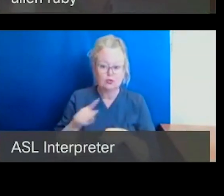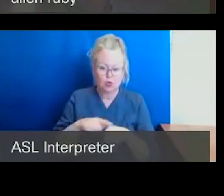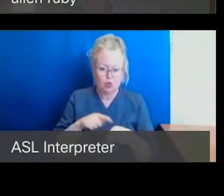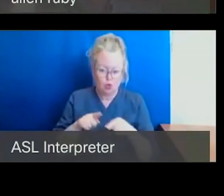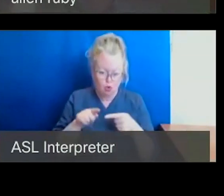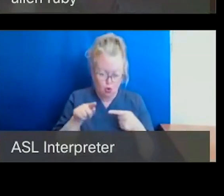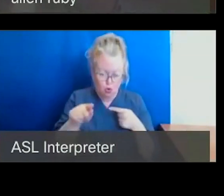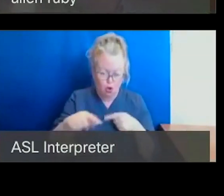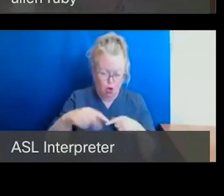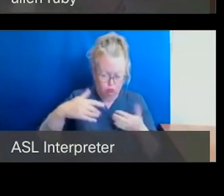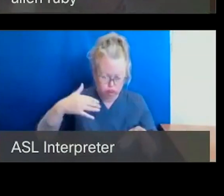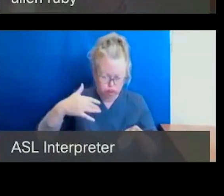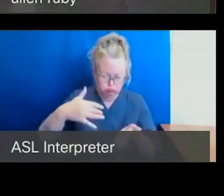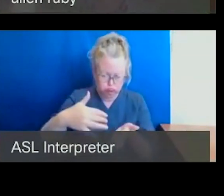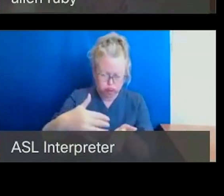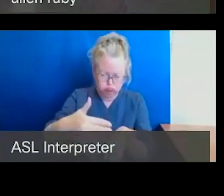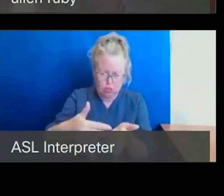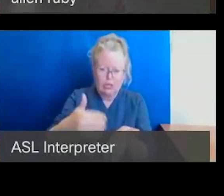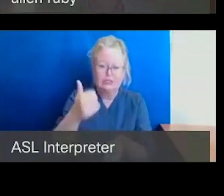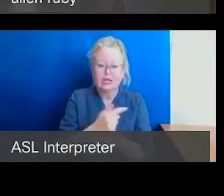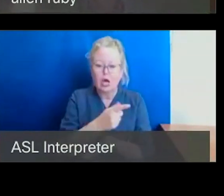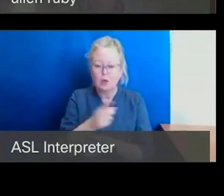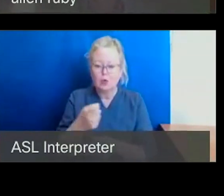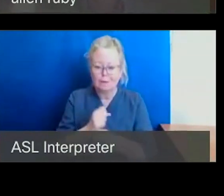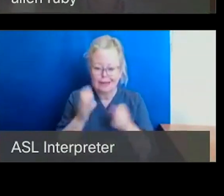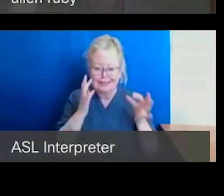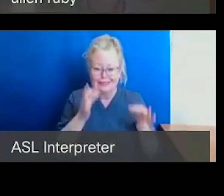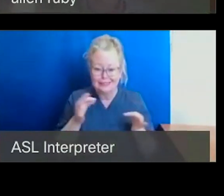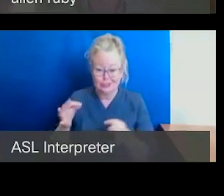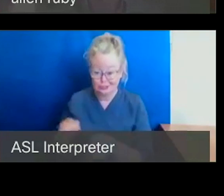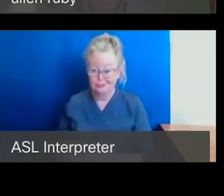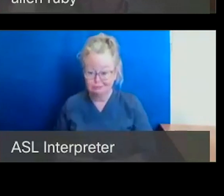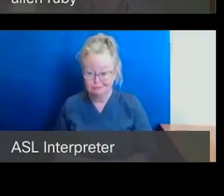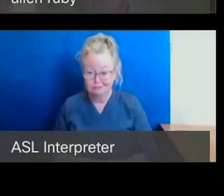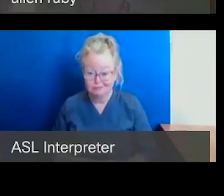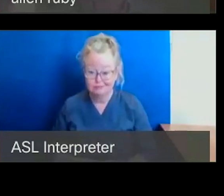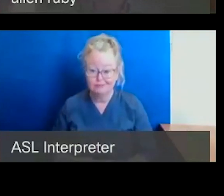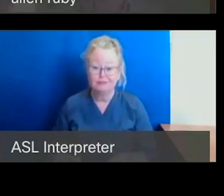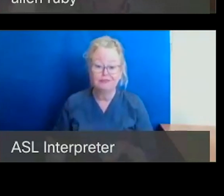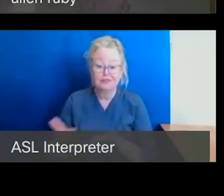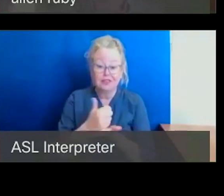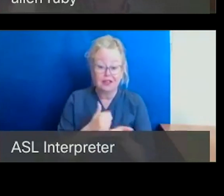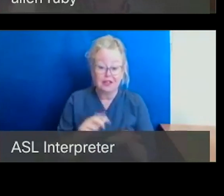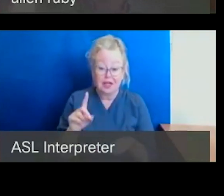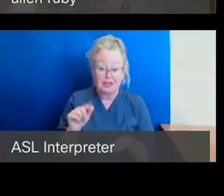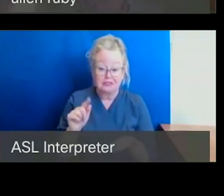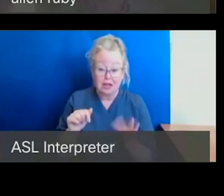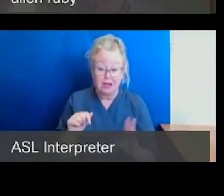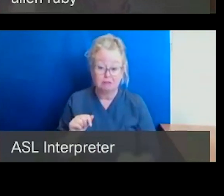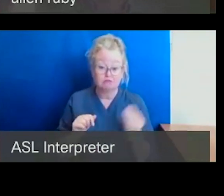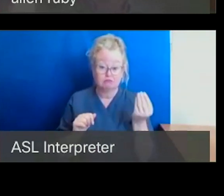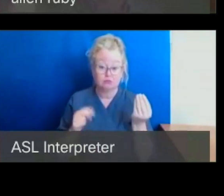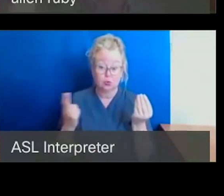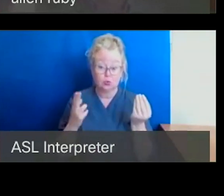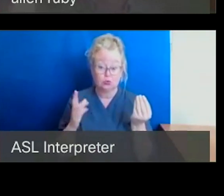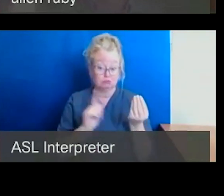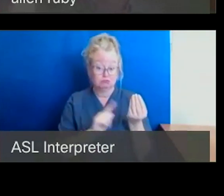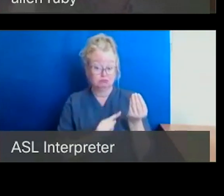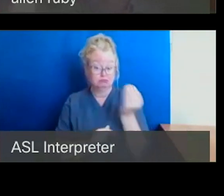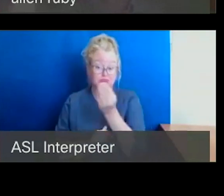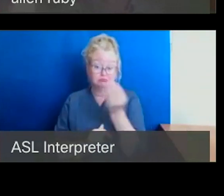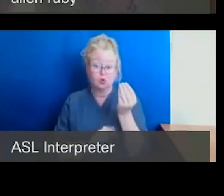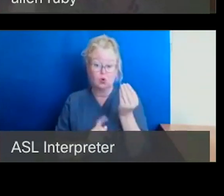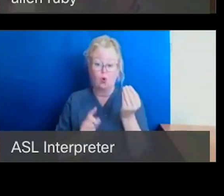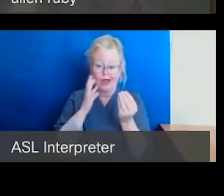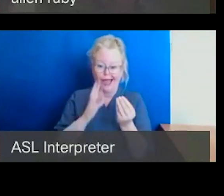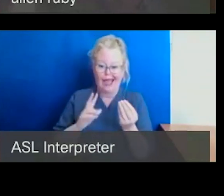provide evidence for their own decision-making. The data can be used on its own or can be linked to other secondary